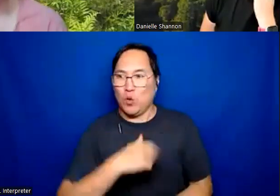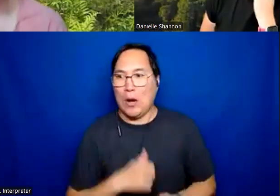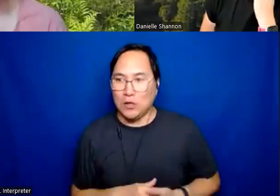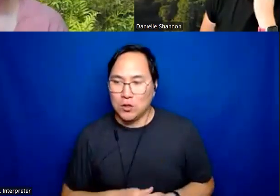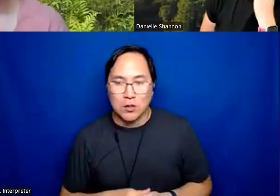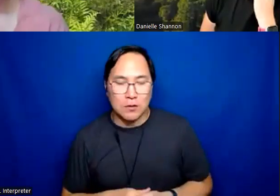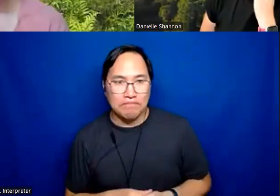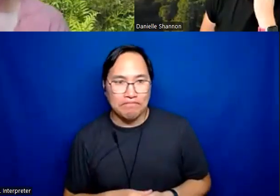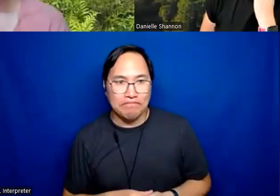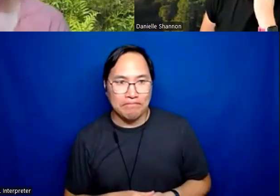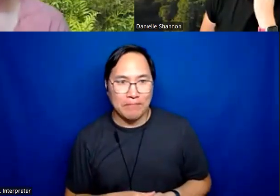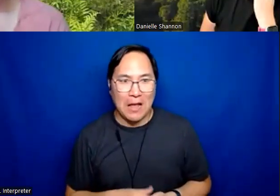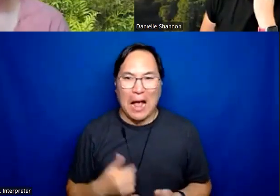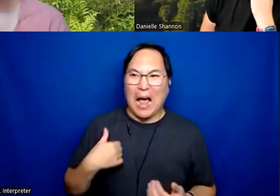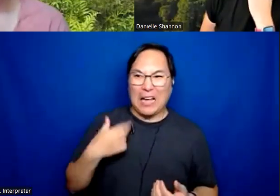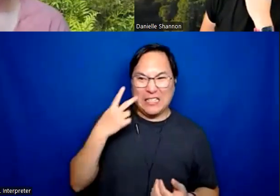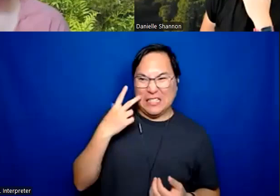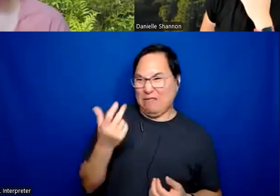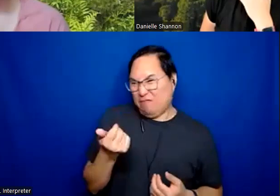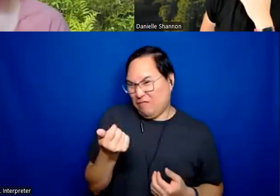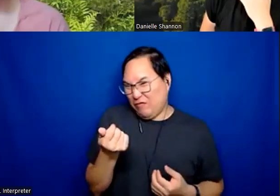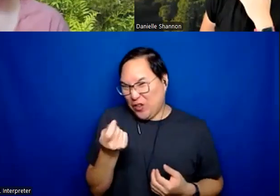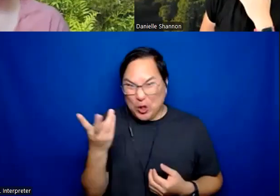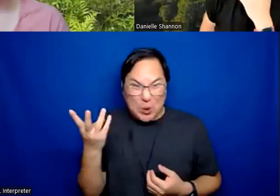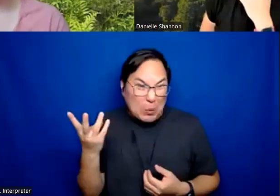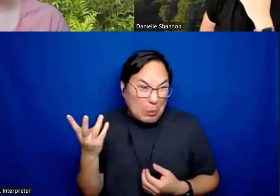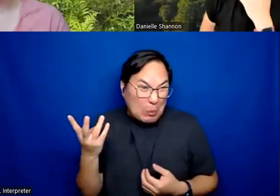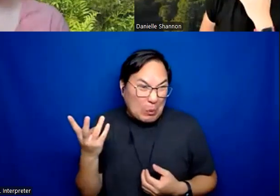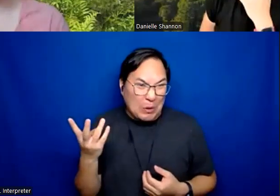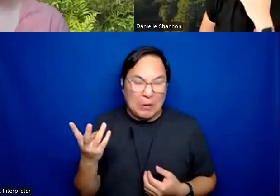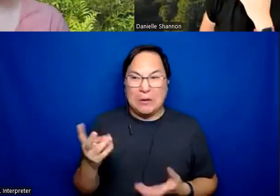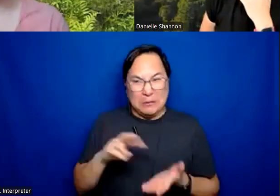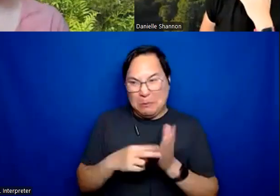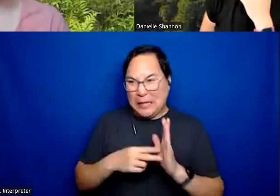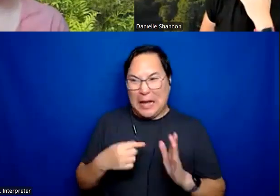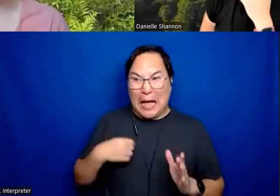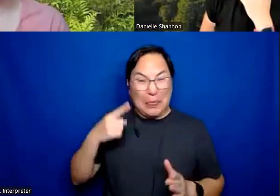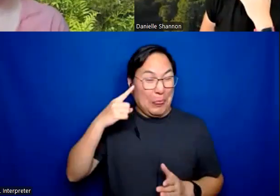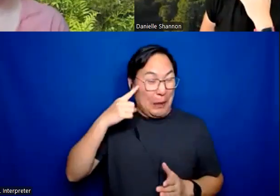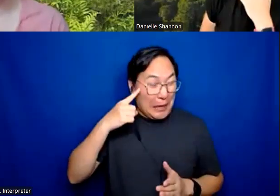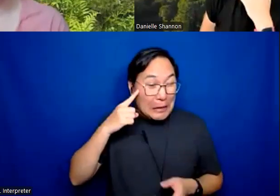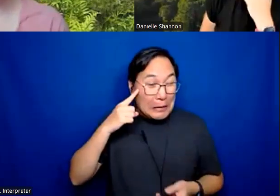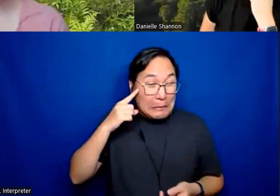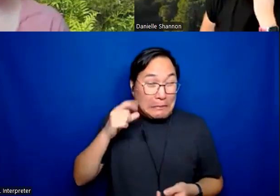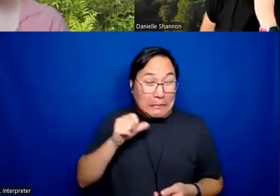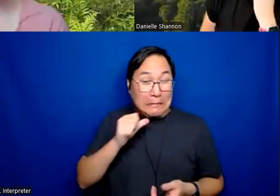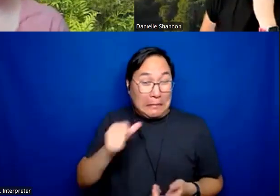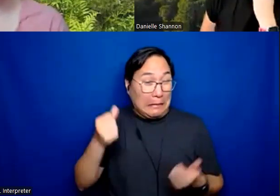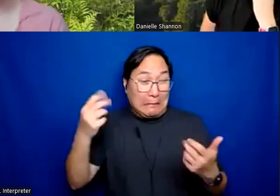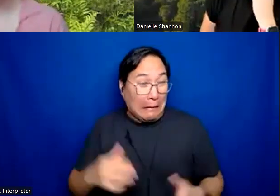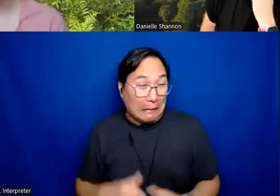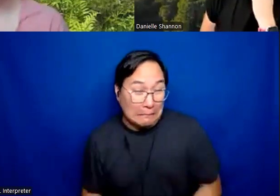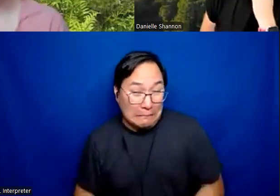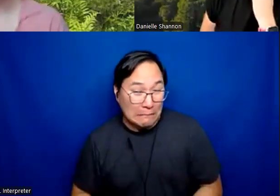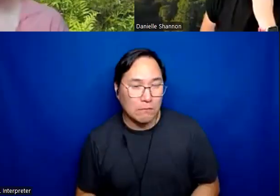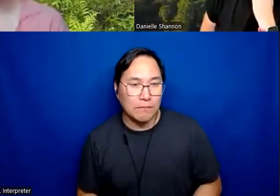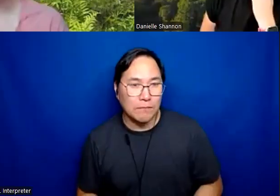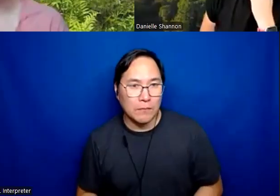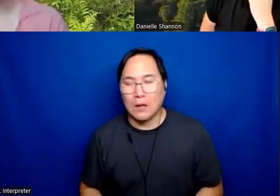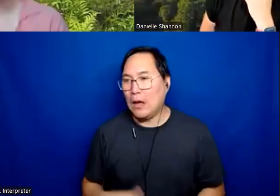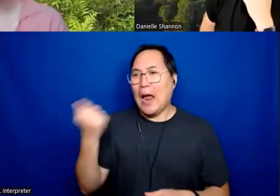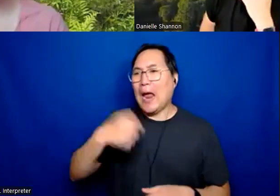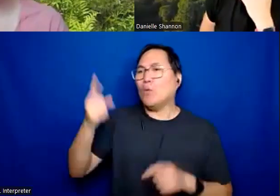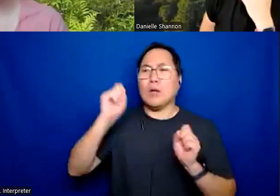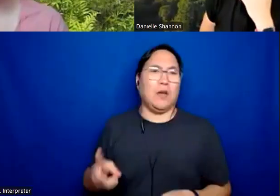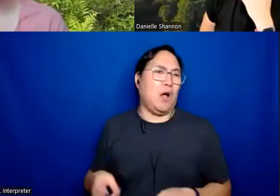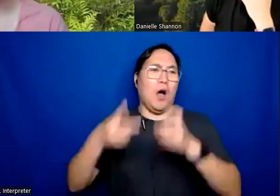think I've maybe seen a couple. So I'm guessing it's a pretty low percentage. We don't anybody can upload a data